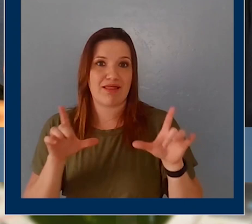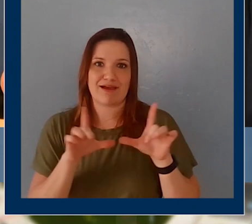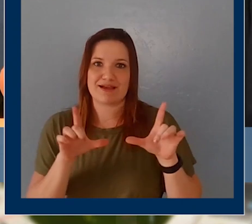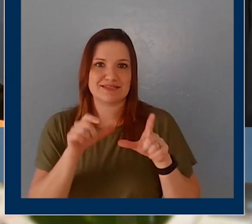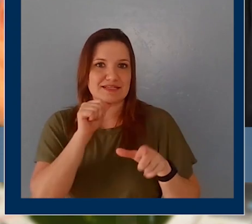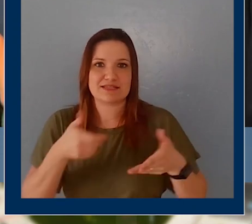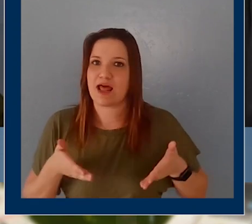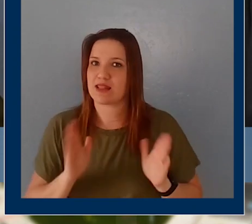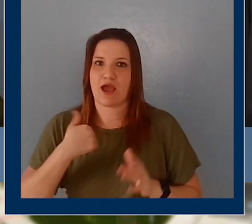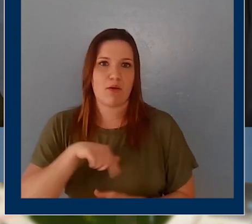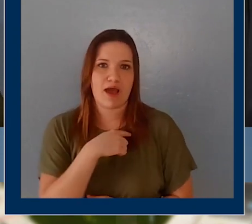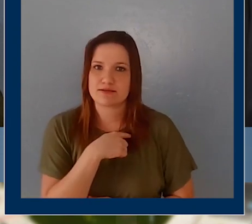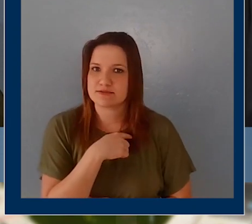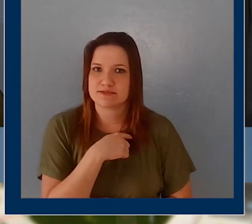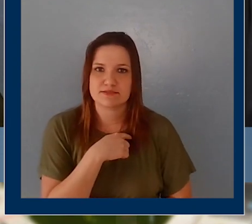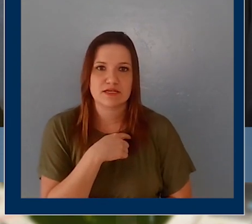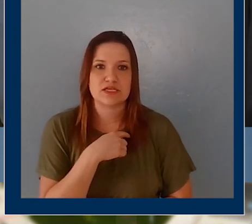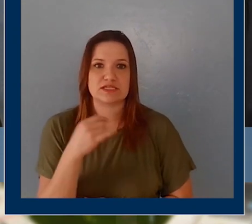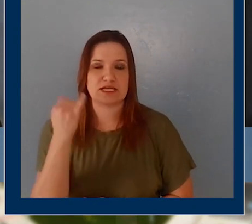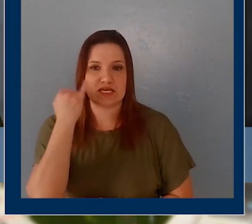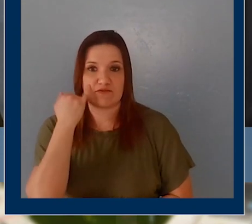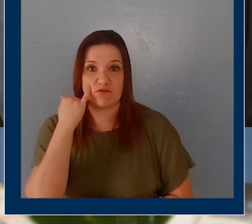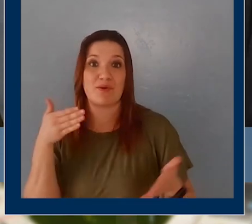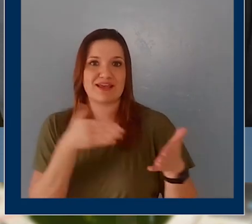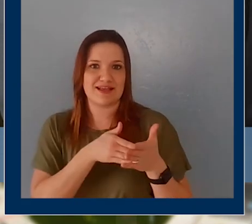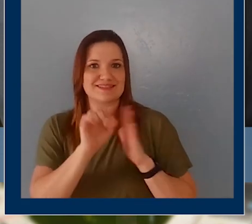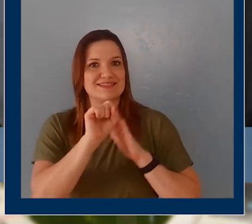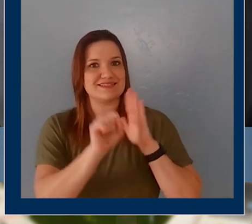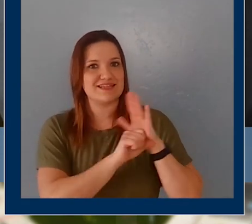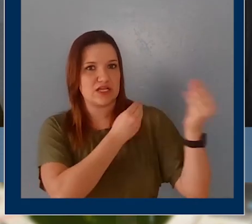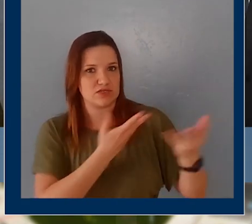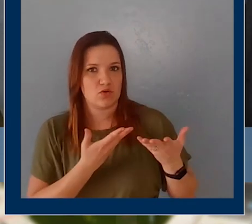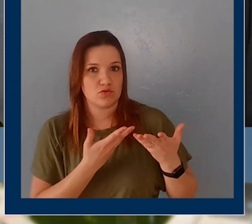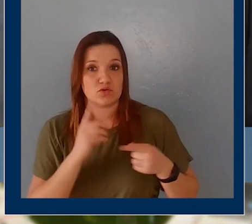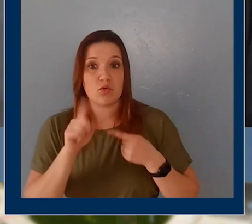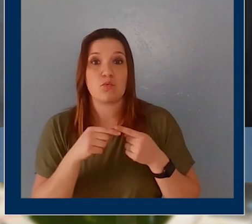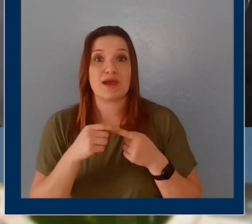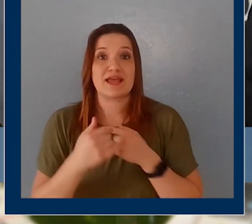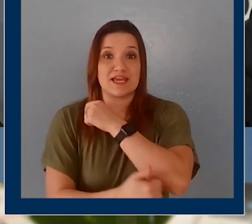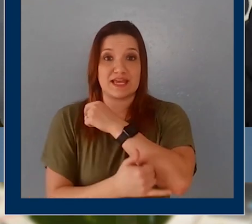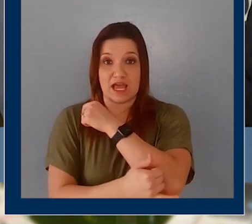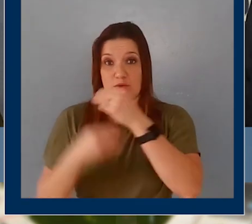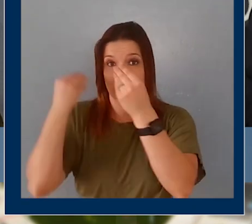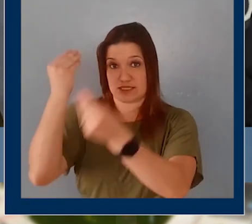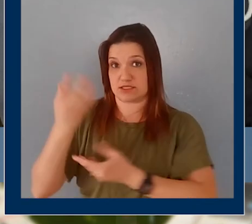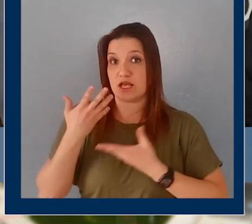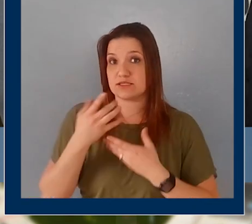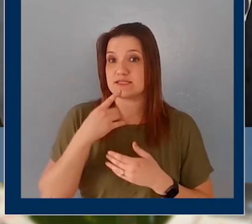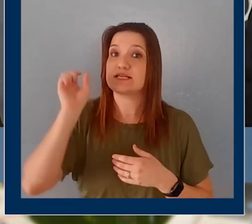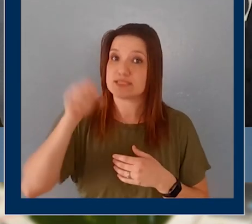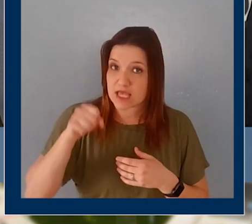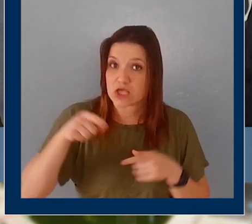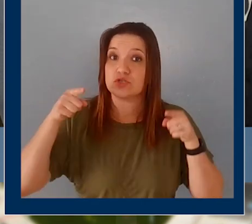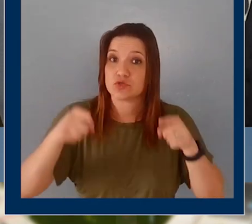at risk if we go against what the state. As soon as the county gives us the green light that says, yes, Kauai Delta, you can move